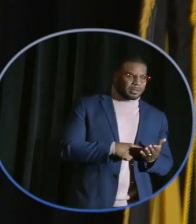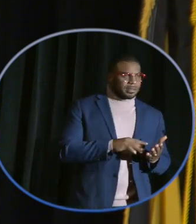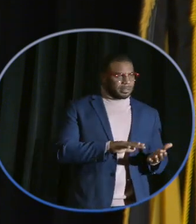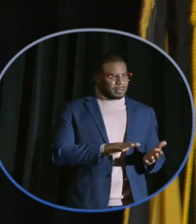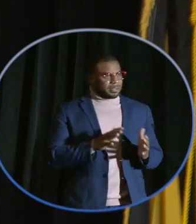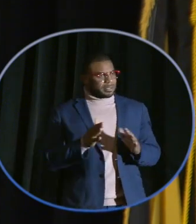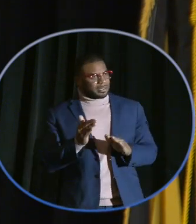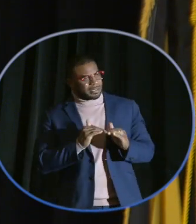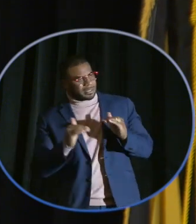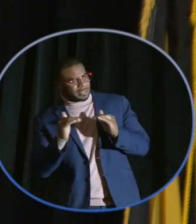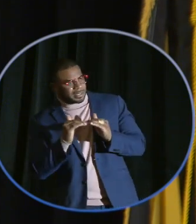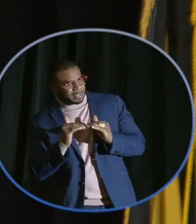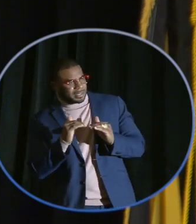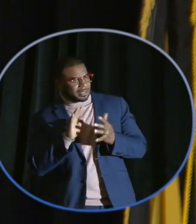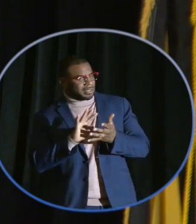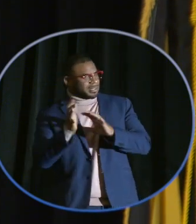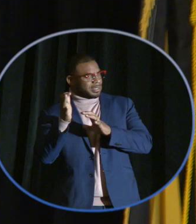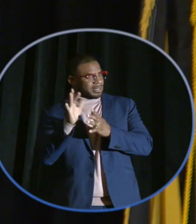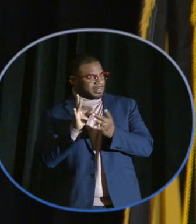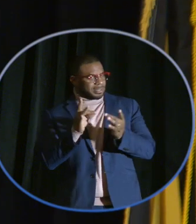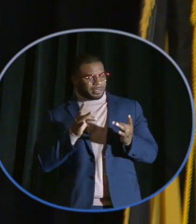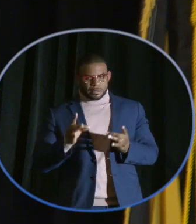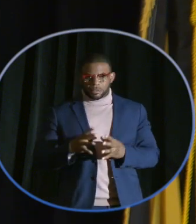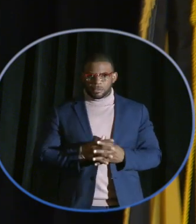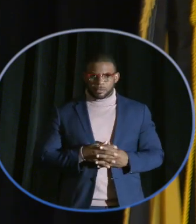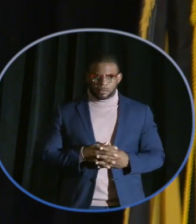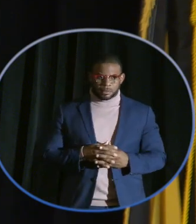Sometimes justice is messy,